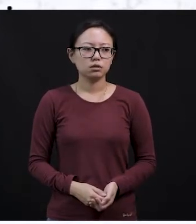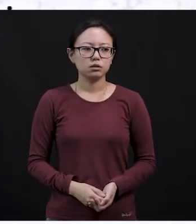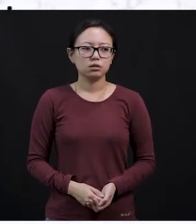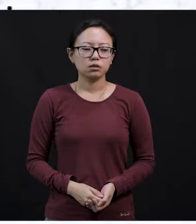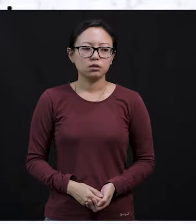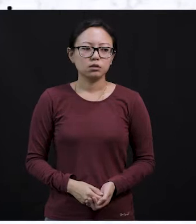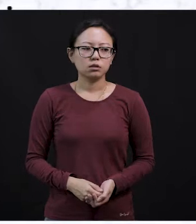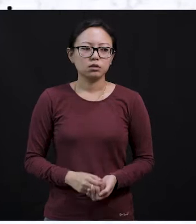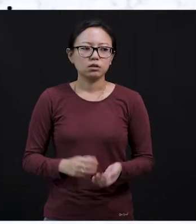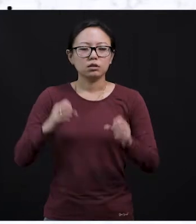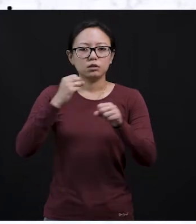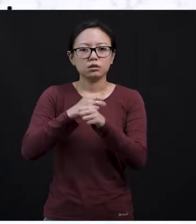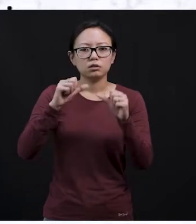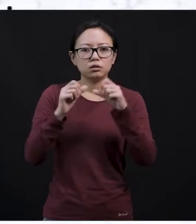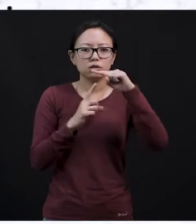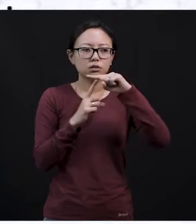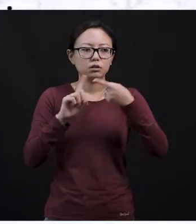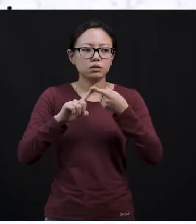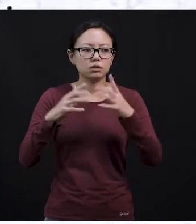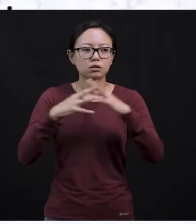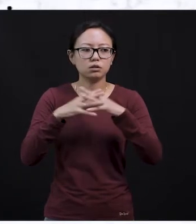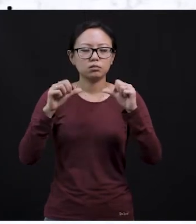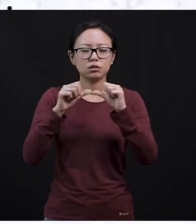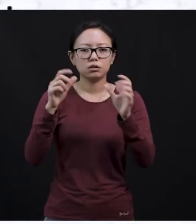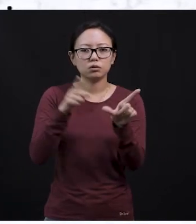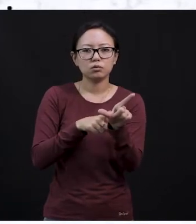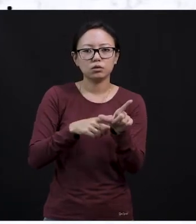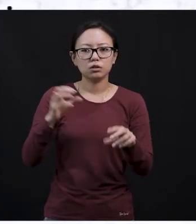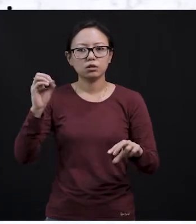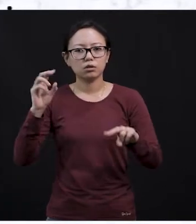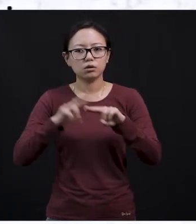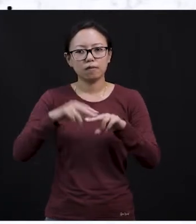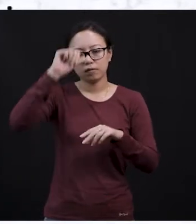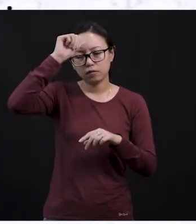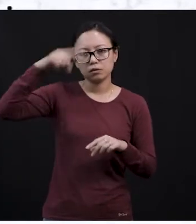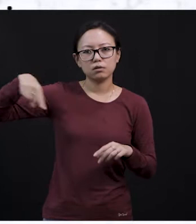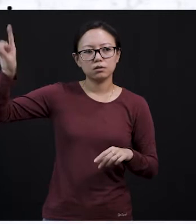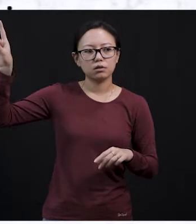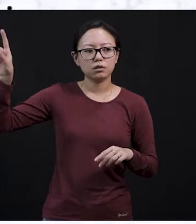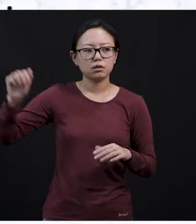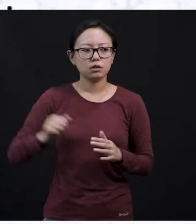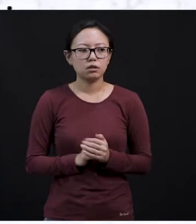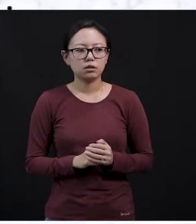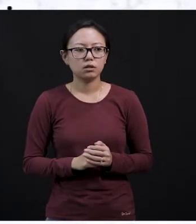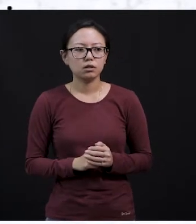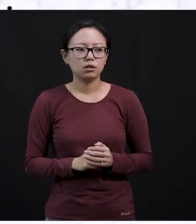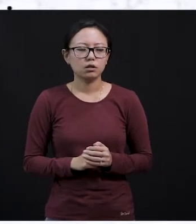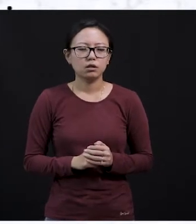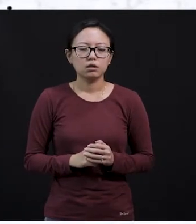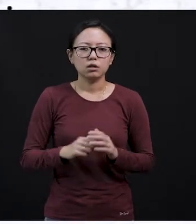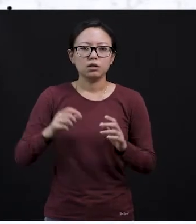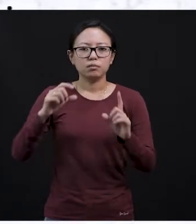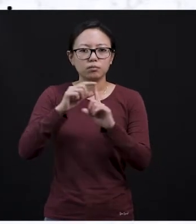were important, were Gateway of India, the General Post Office. You still have these, the Town Hall and the Prince of Wales